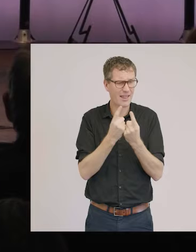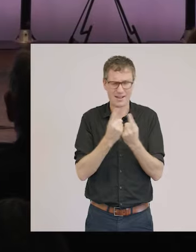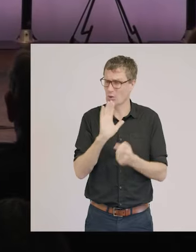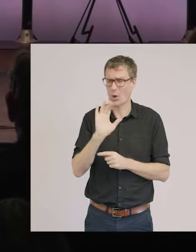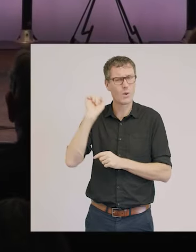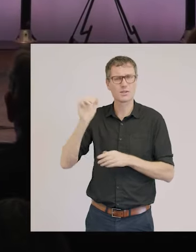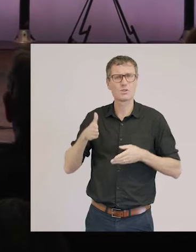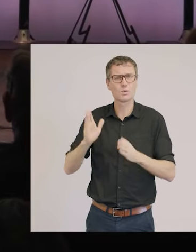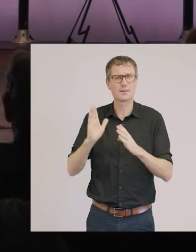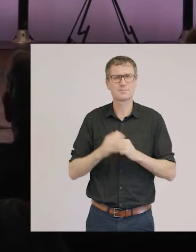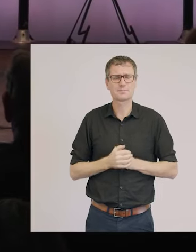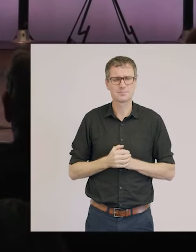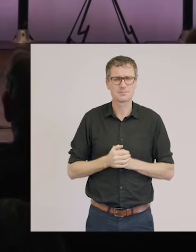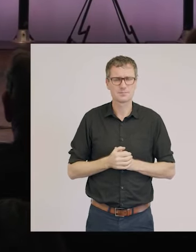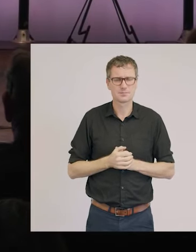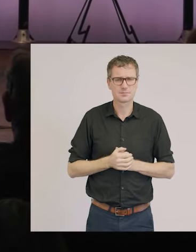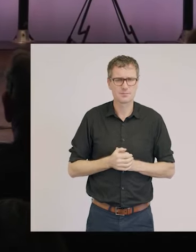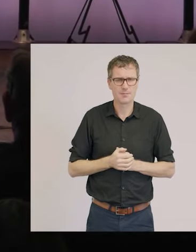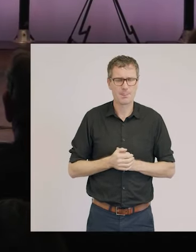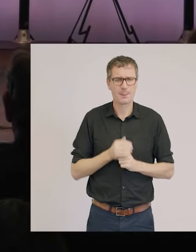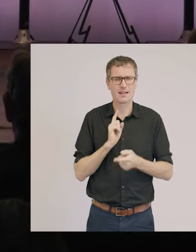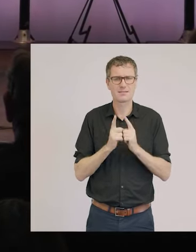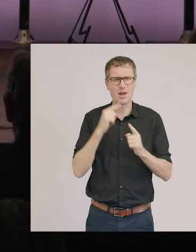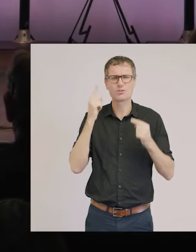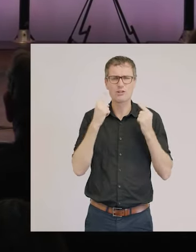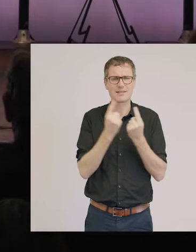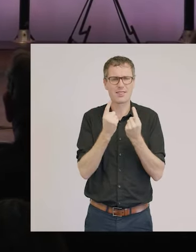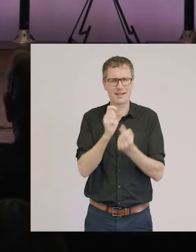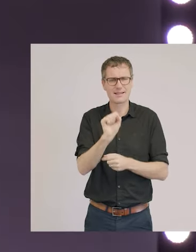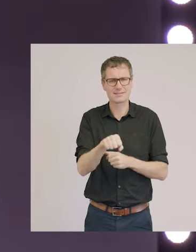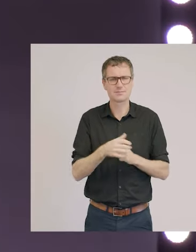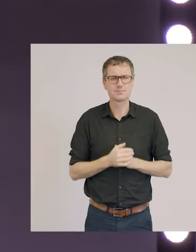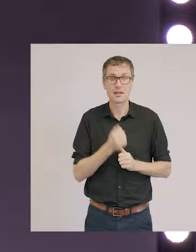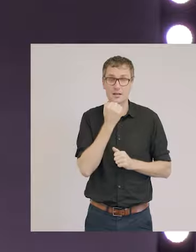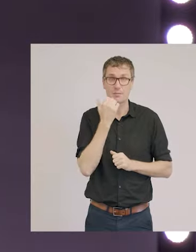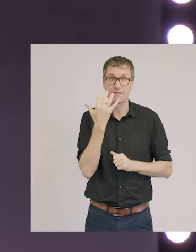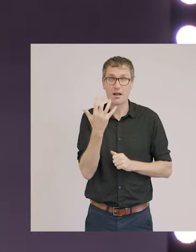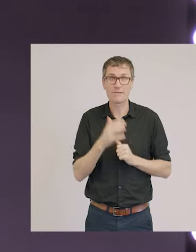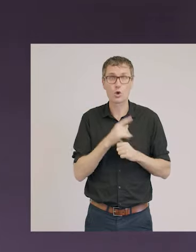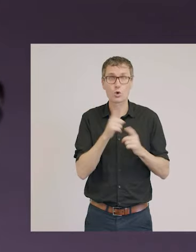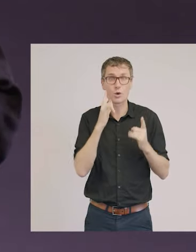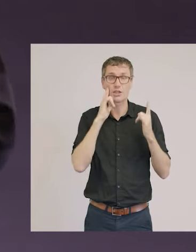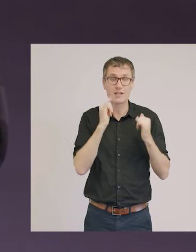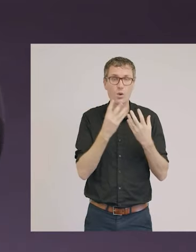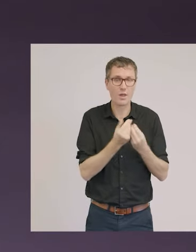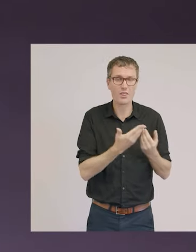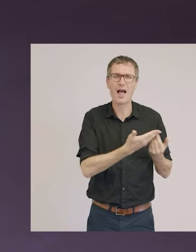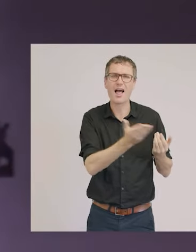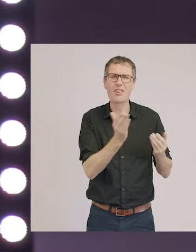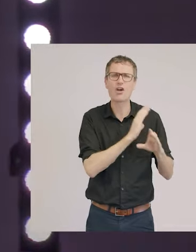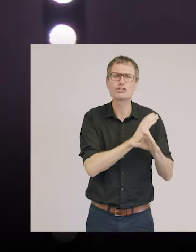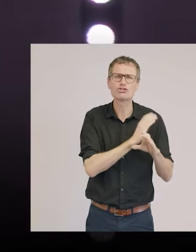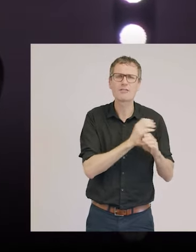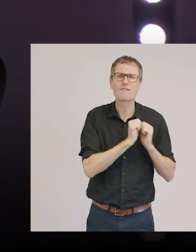that way. God doesn't get you to do completely stupid things, usually. You know, occasionally there are some crazy